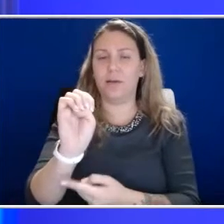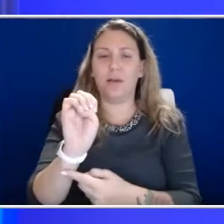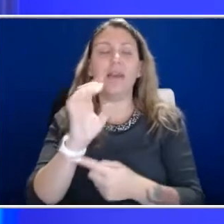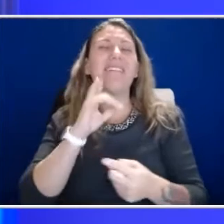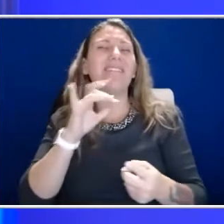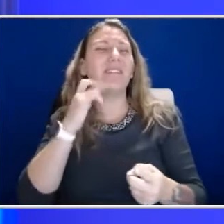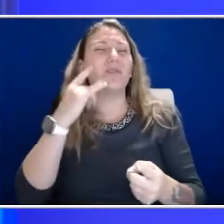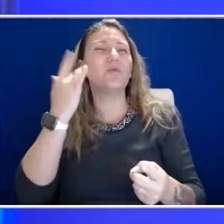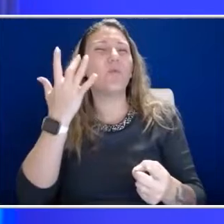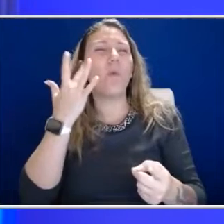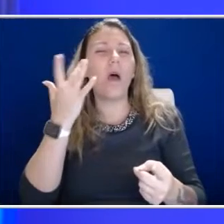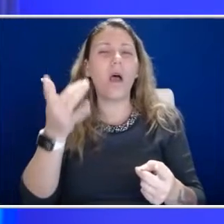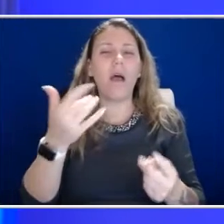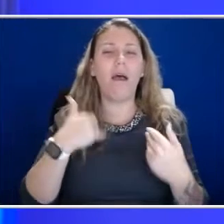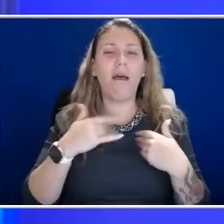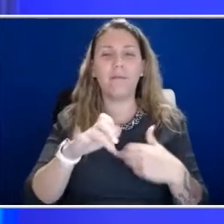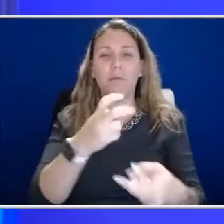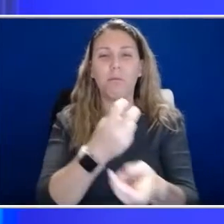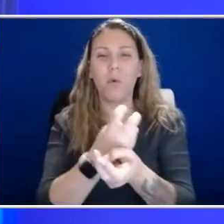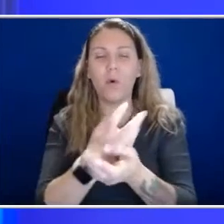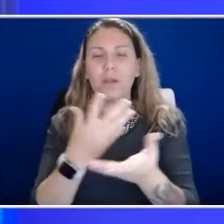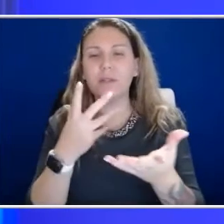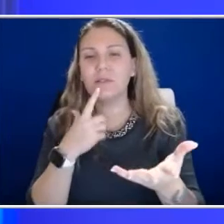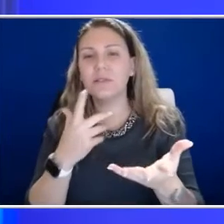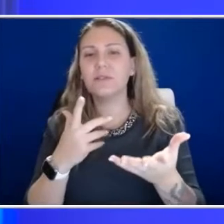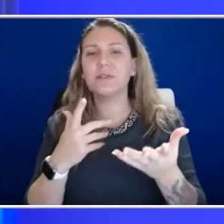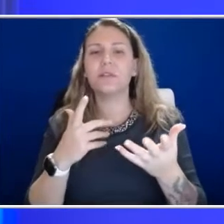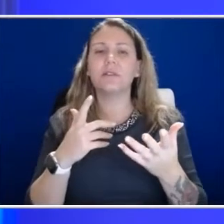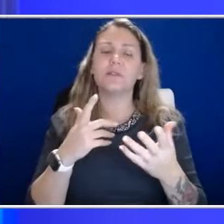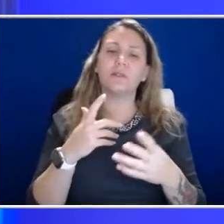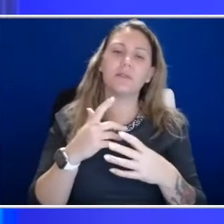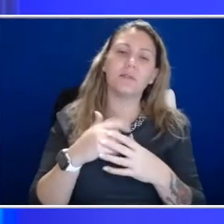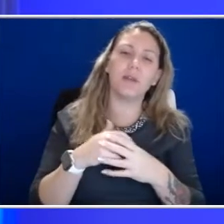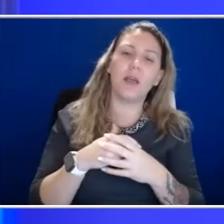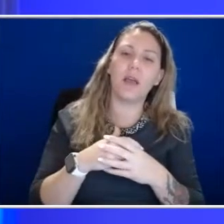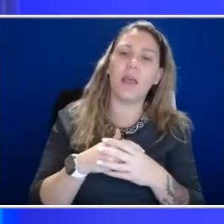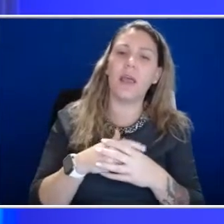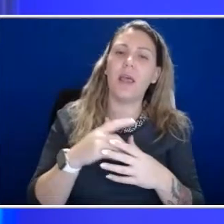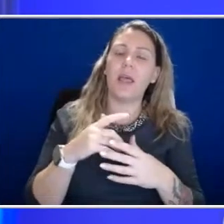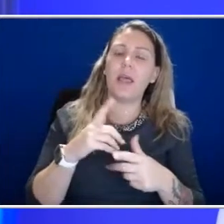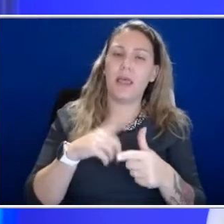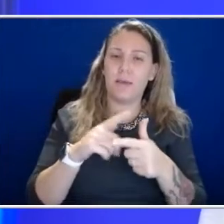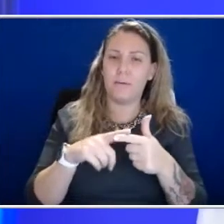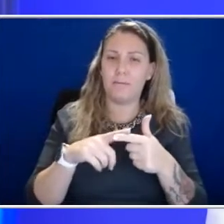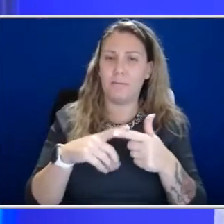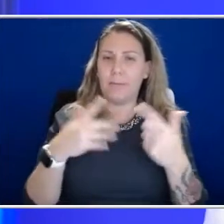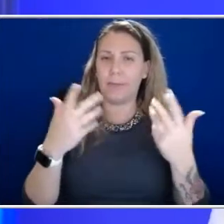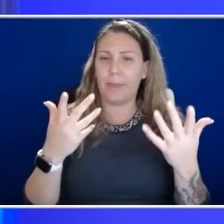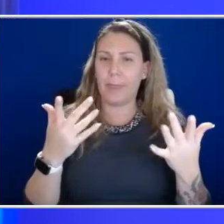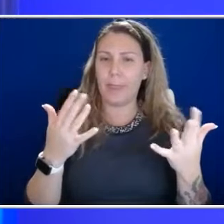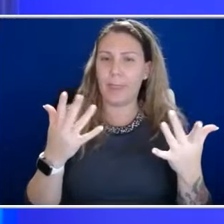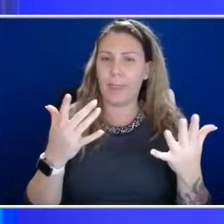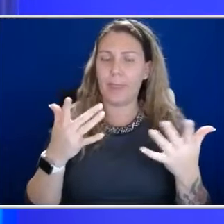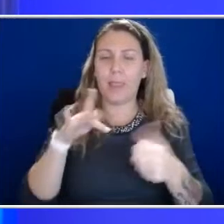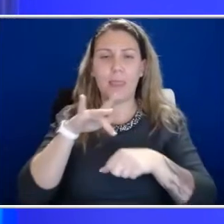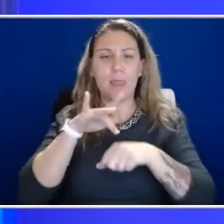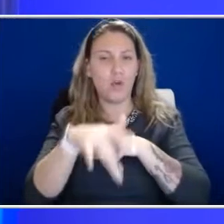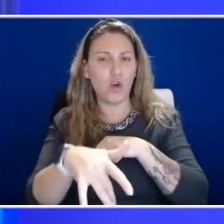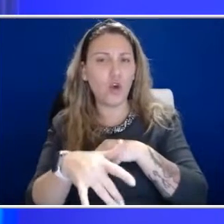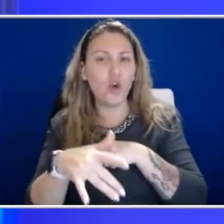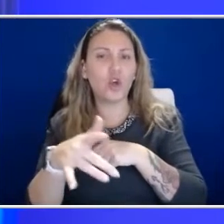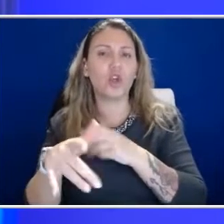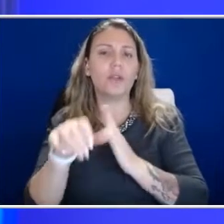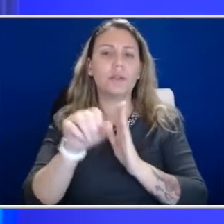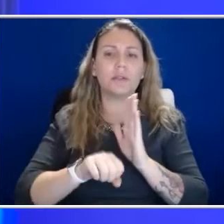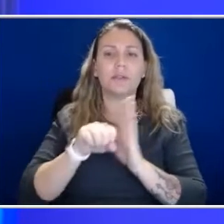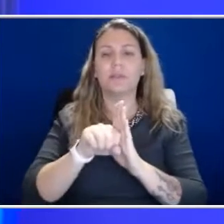Other ways is where it is leak of carbon monoxide in the early kind of season of the winter